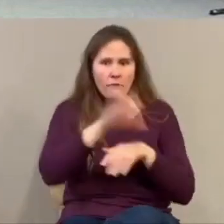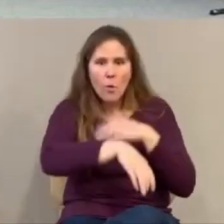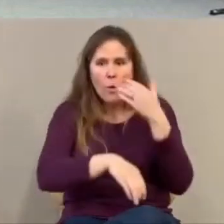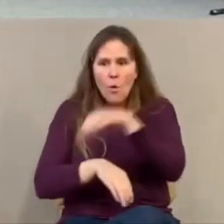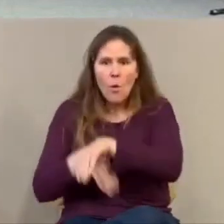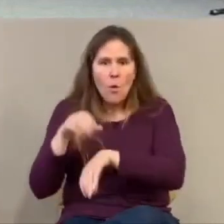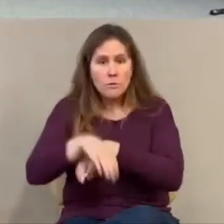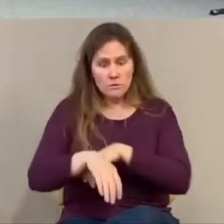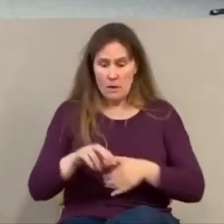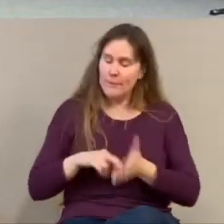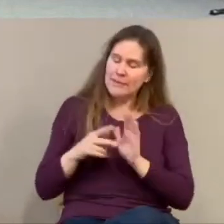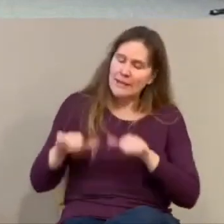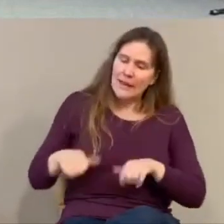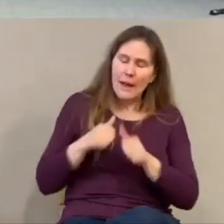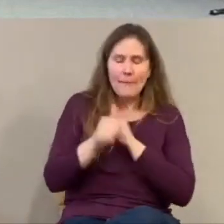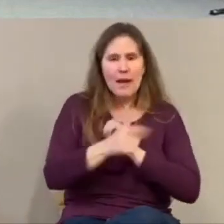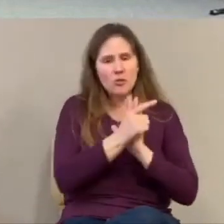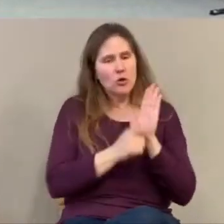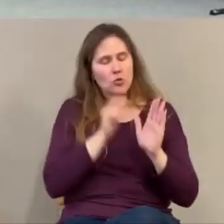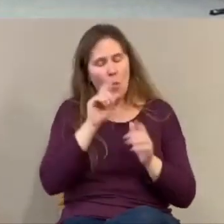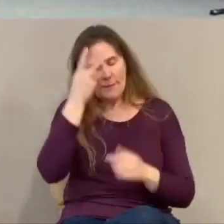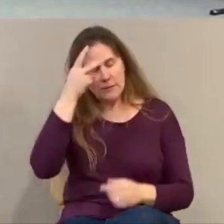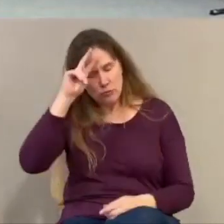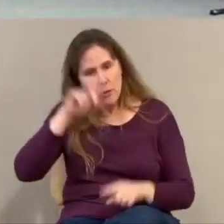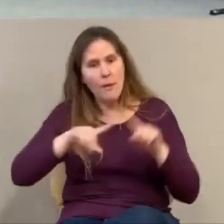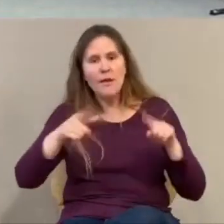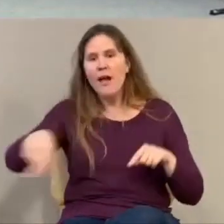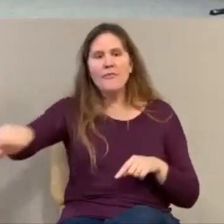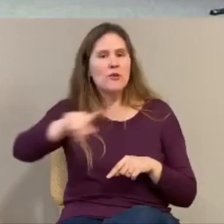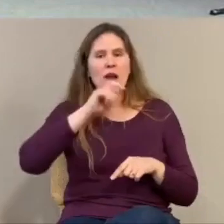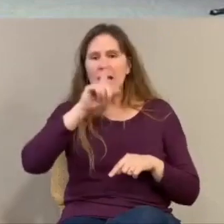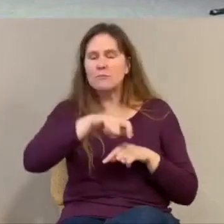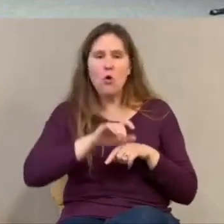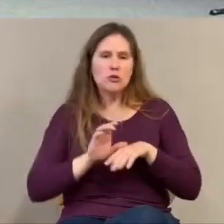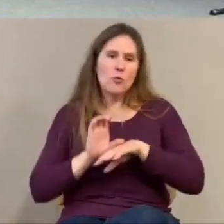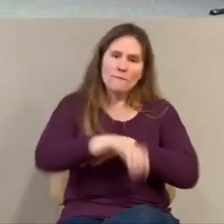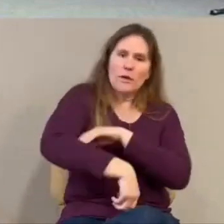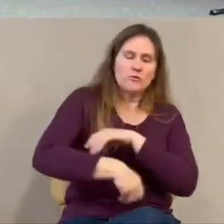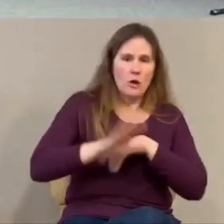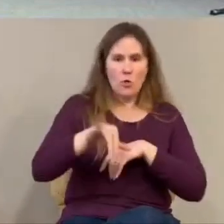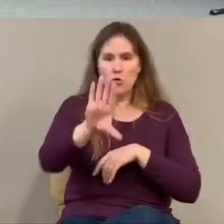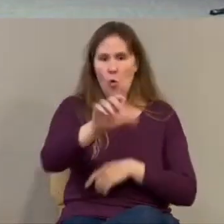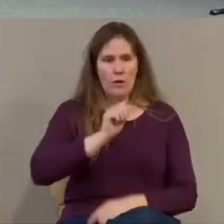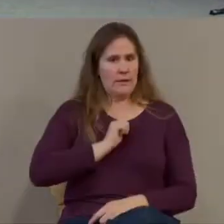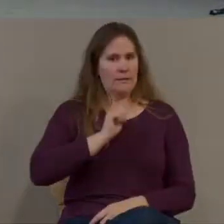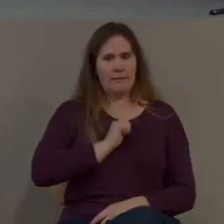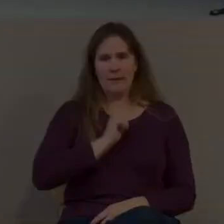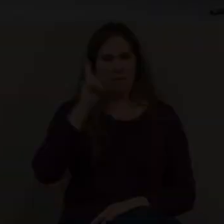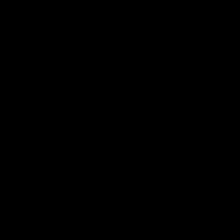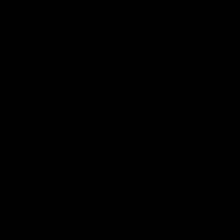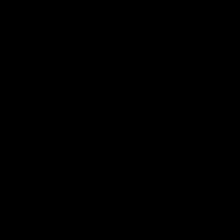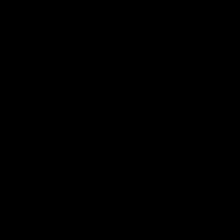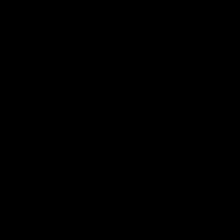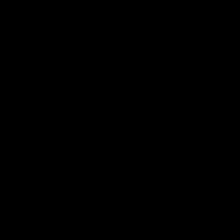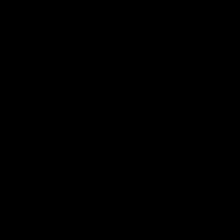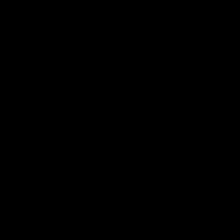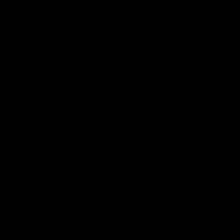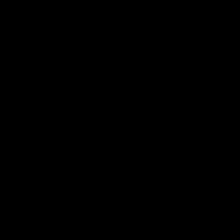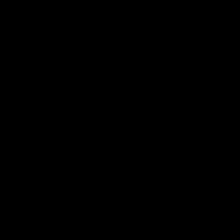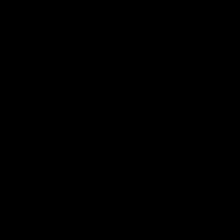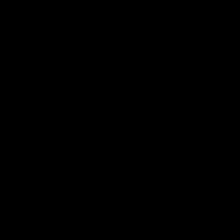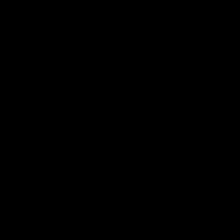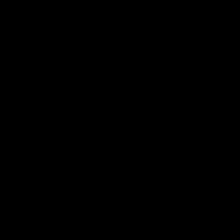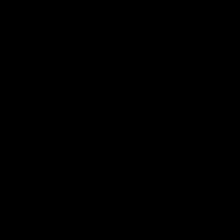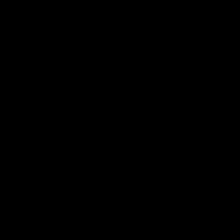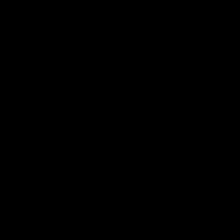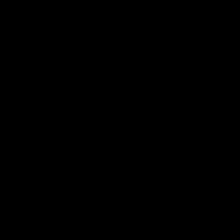mean they can't pass laws. Don't misunderstand all that. But they are not to infringe upon your self-government. You've been listening